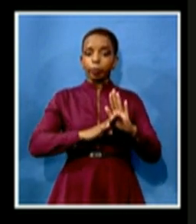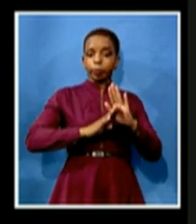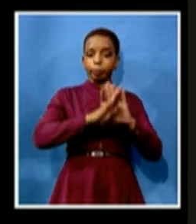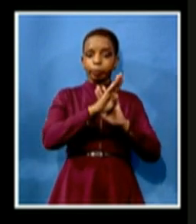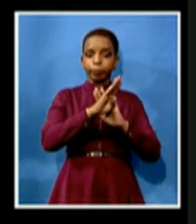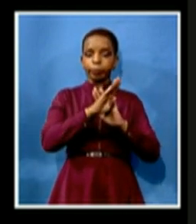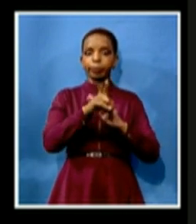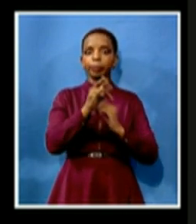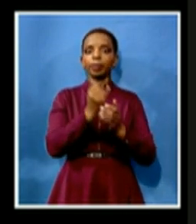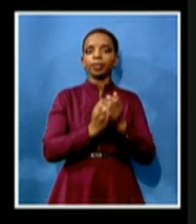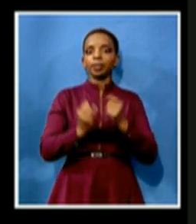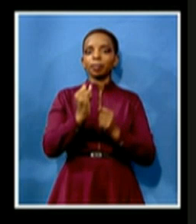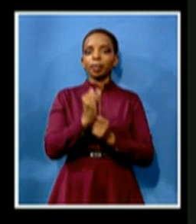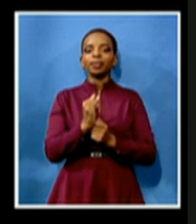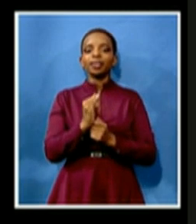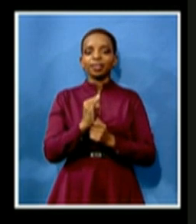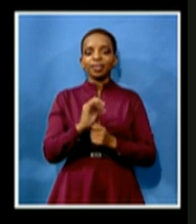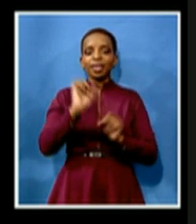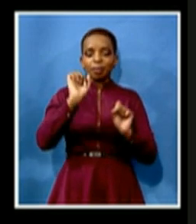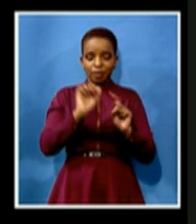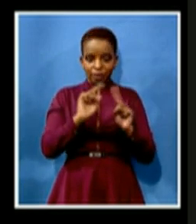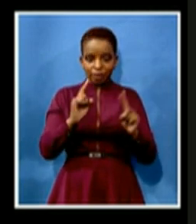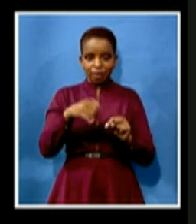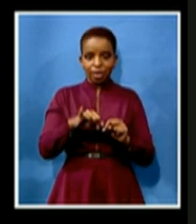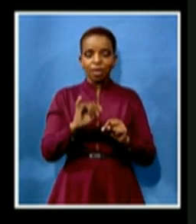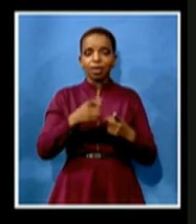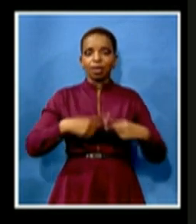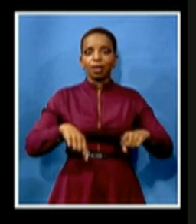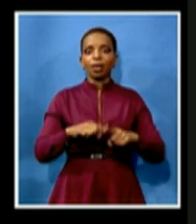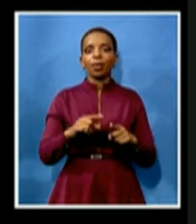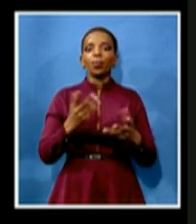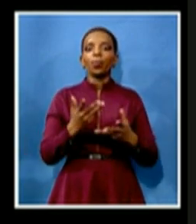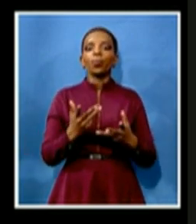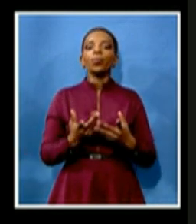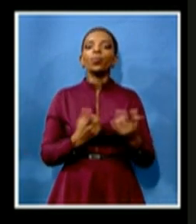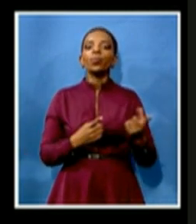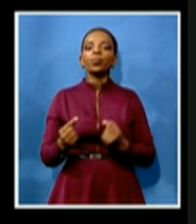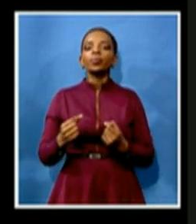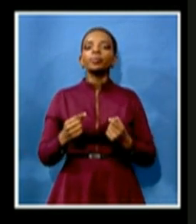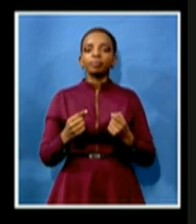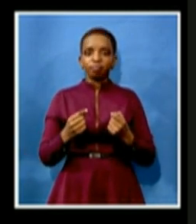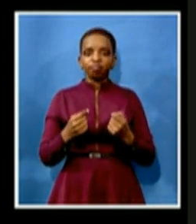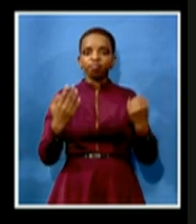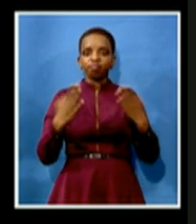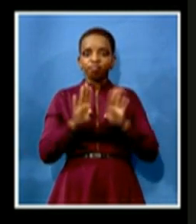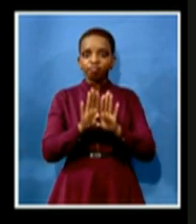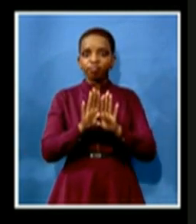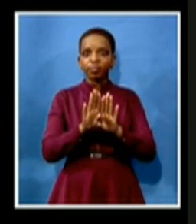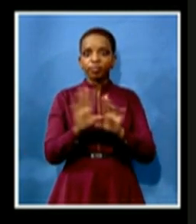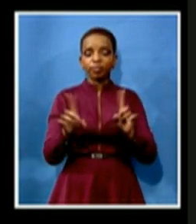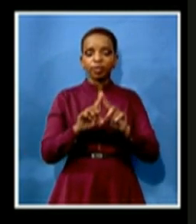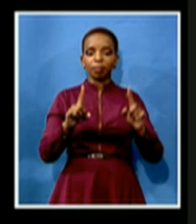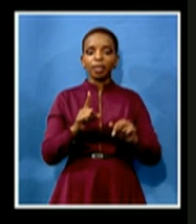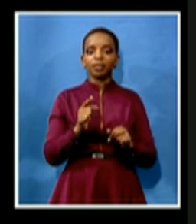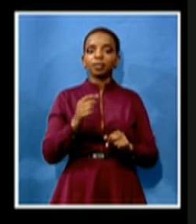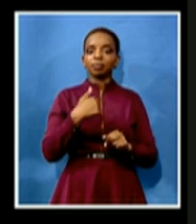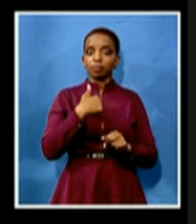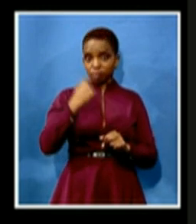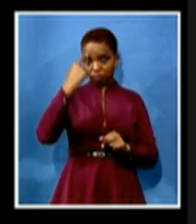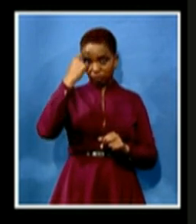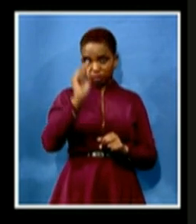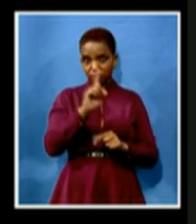important finding, and we think we will explain just now why we think that the R0 evolution is being misinterpreted by the SEIR